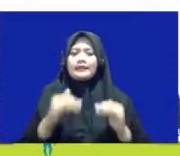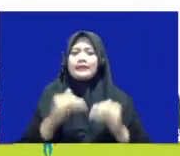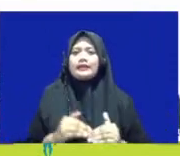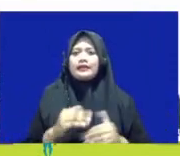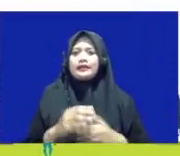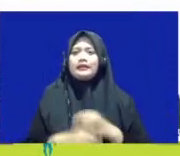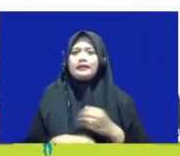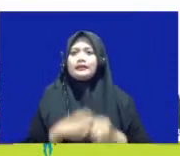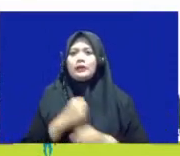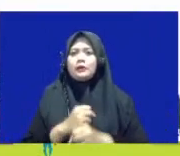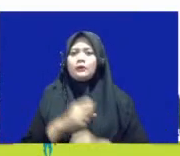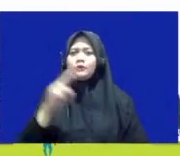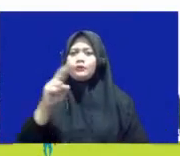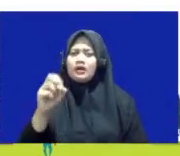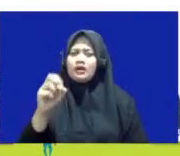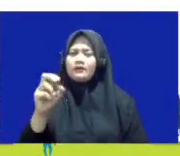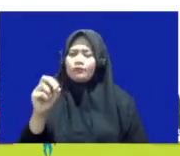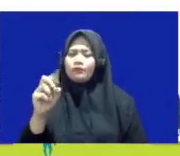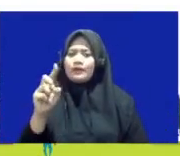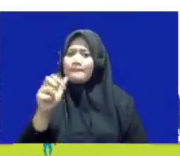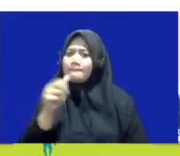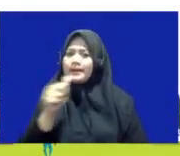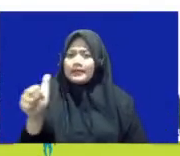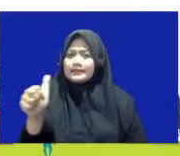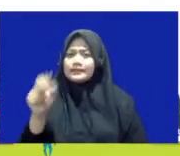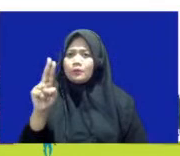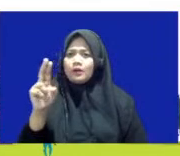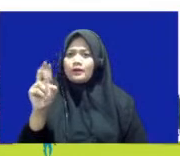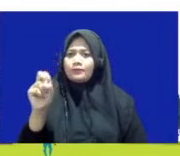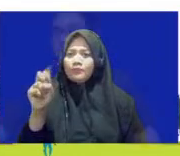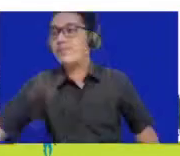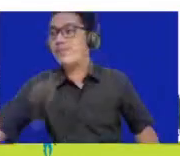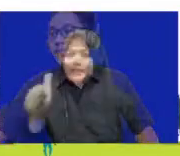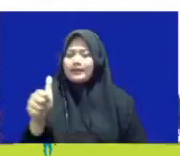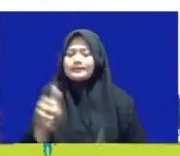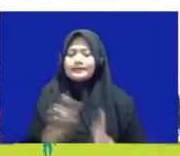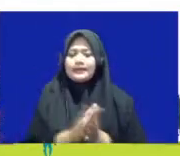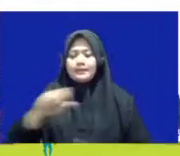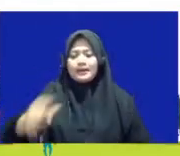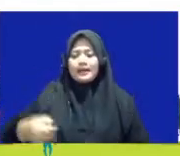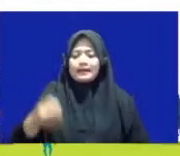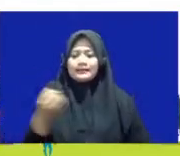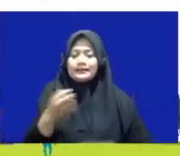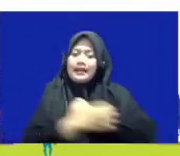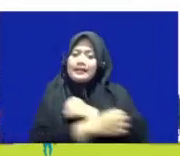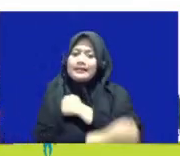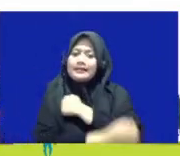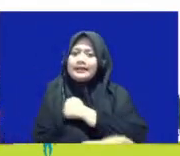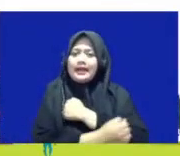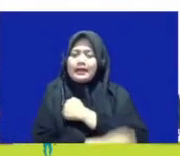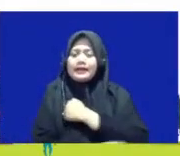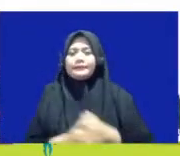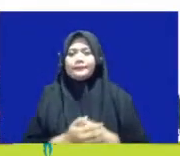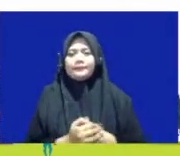And Bangladesh, in fact, is a country that I remember from my very young days.